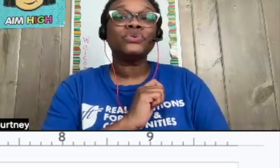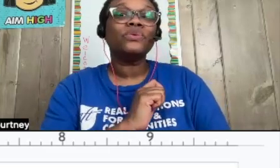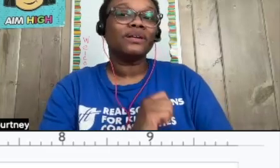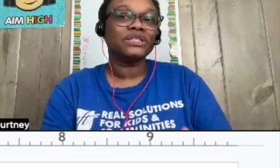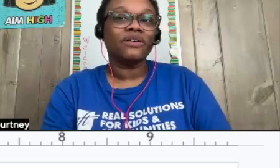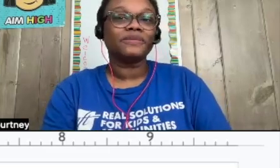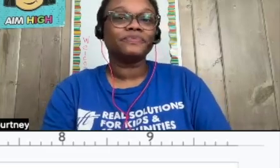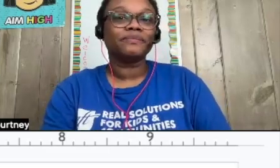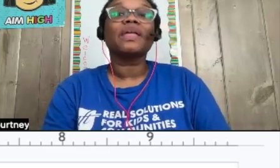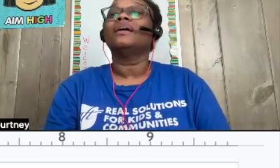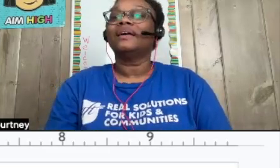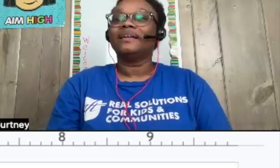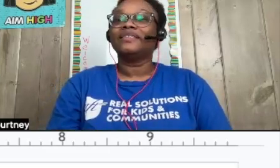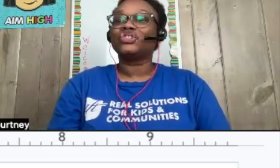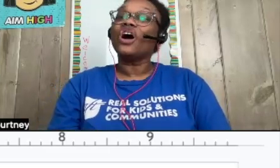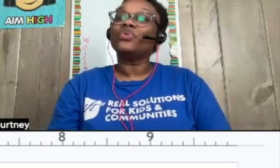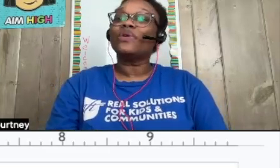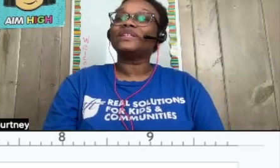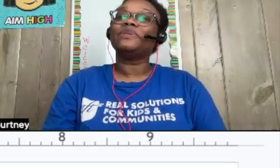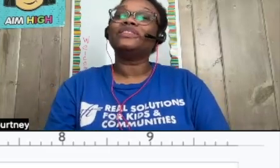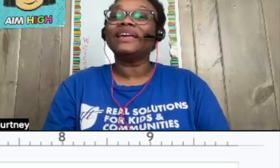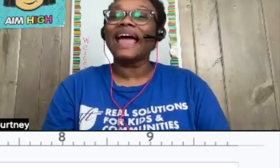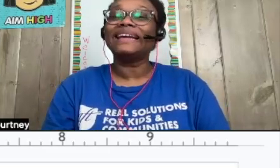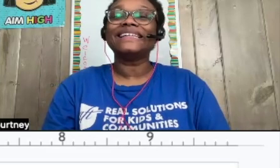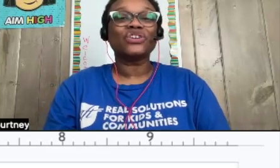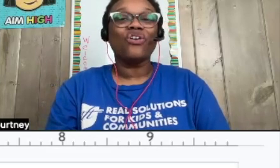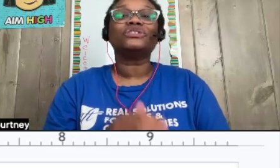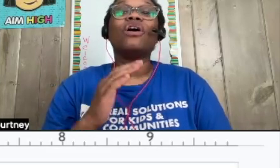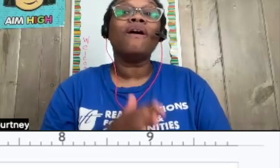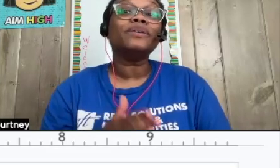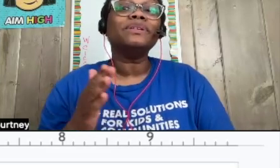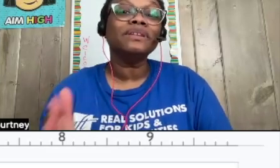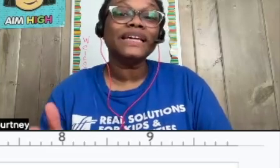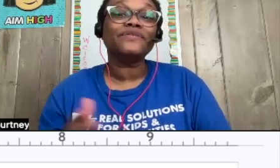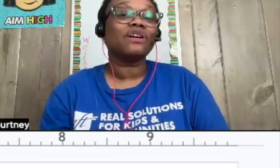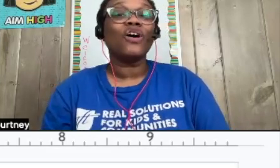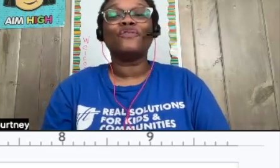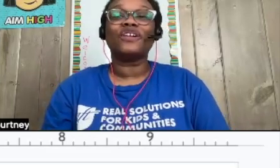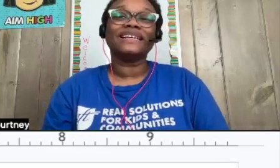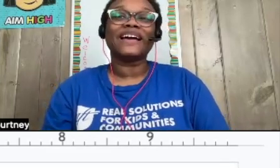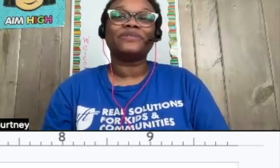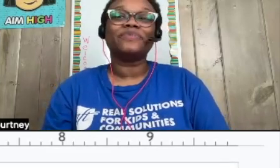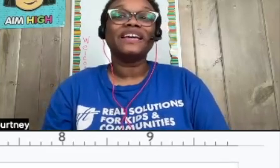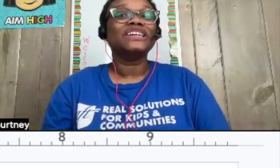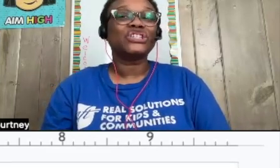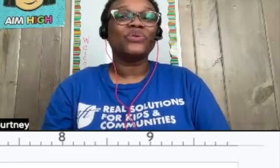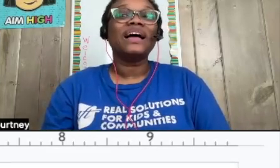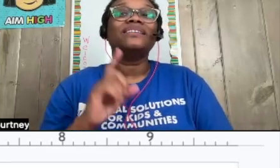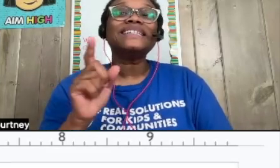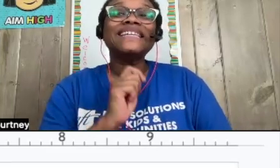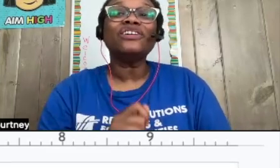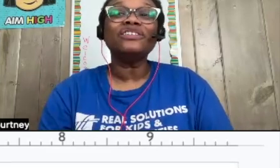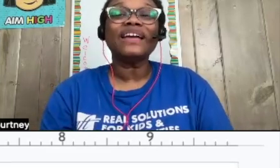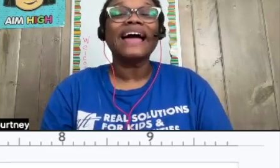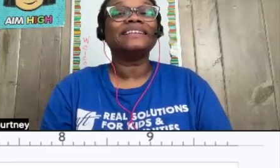always do a song. The song we're going to be looking at is called Autumn Leaves Are Falling Down. So